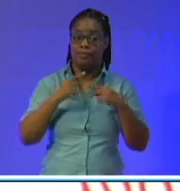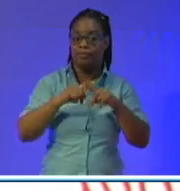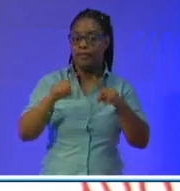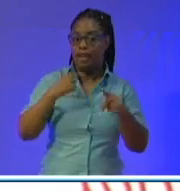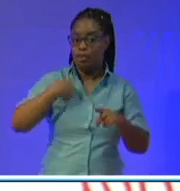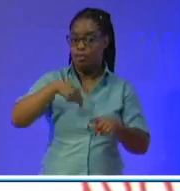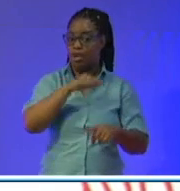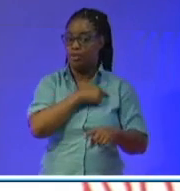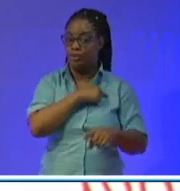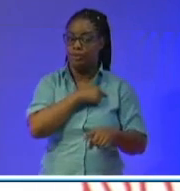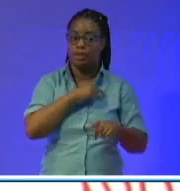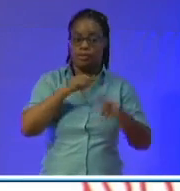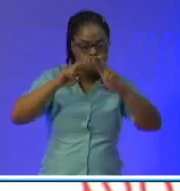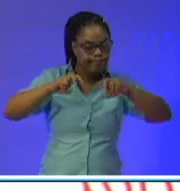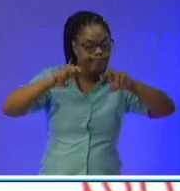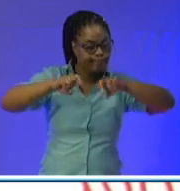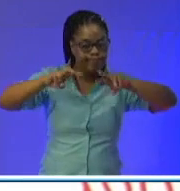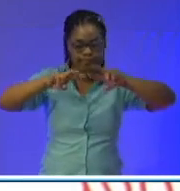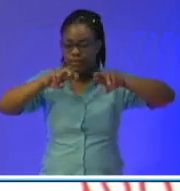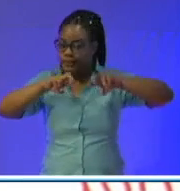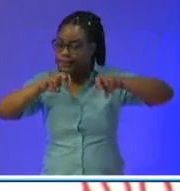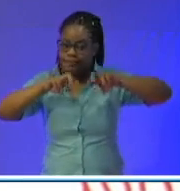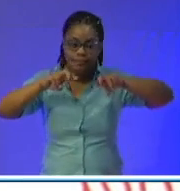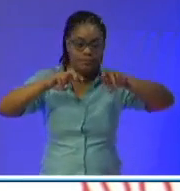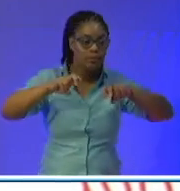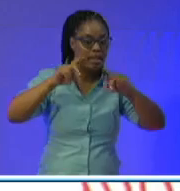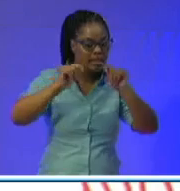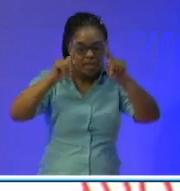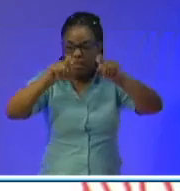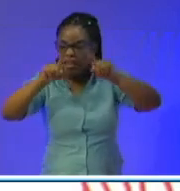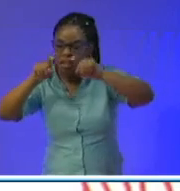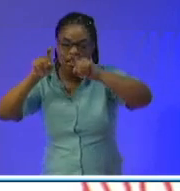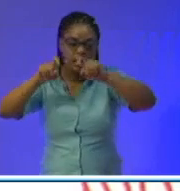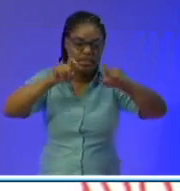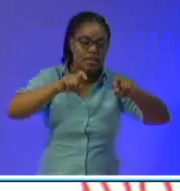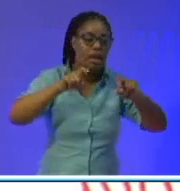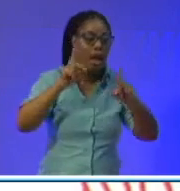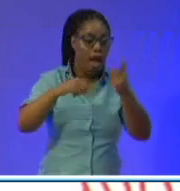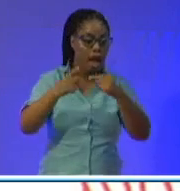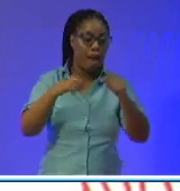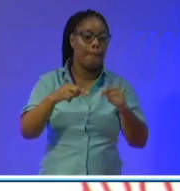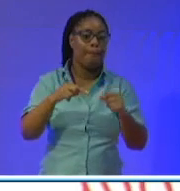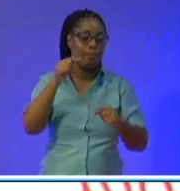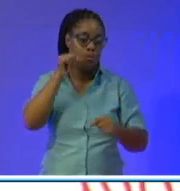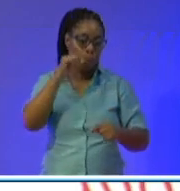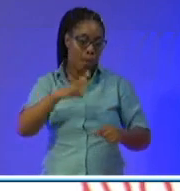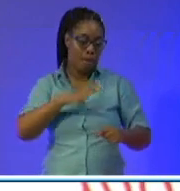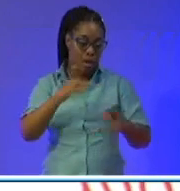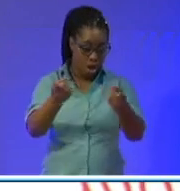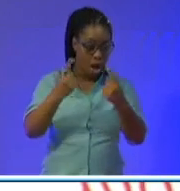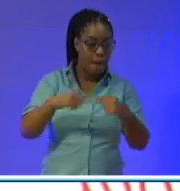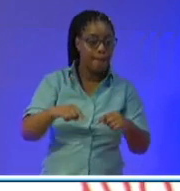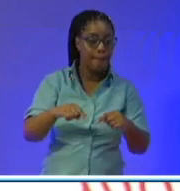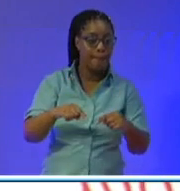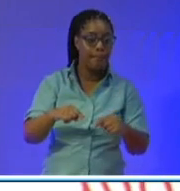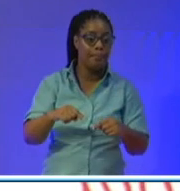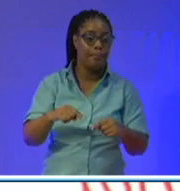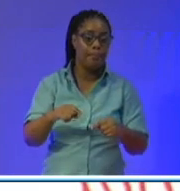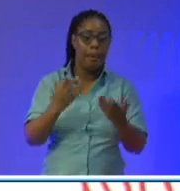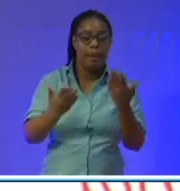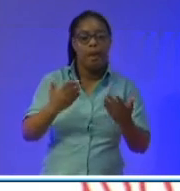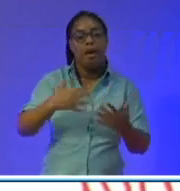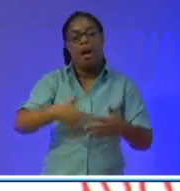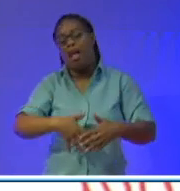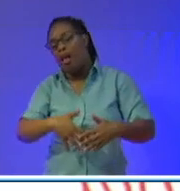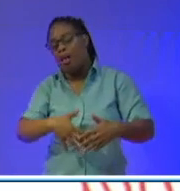where our patients are being screened when they're coming in for delivery, if you're having a cesarean section, during antenatal visits,